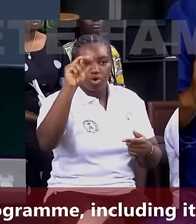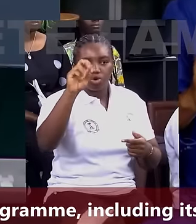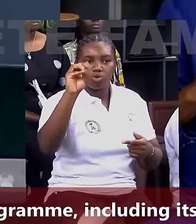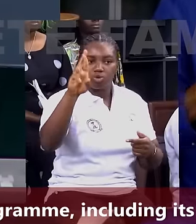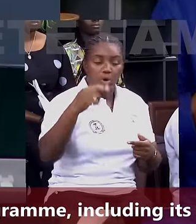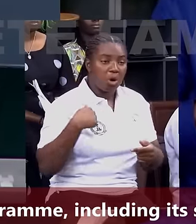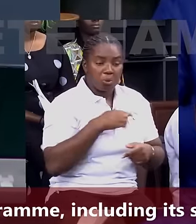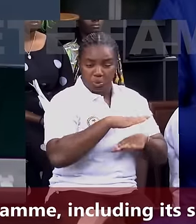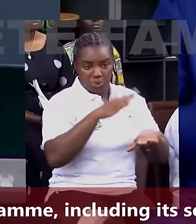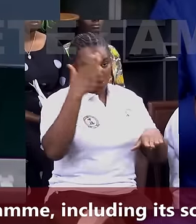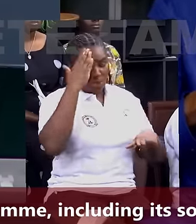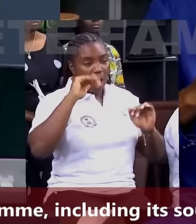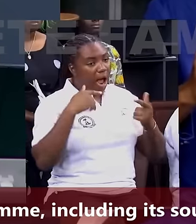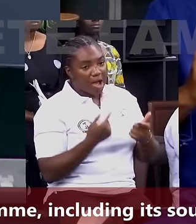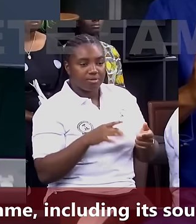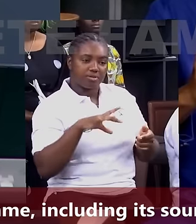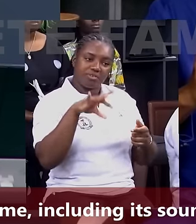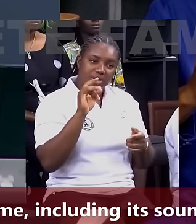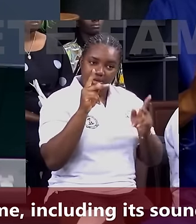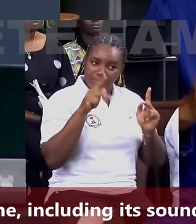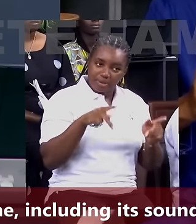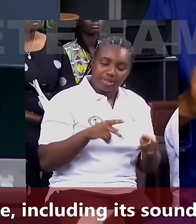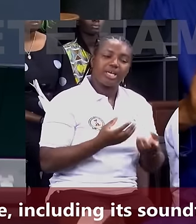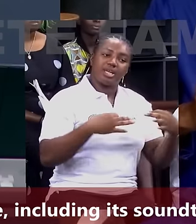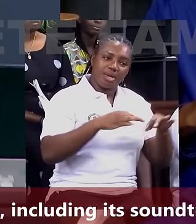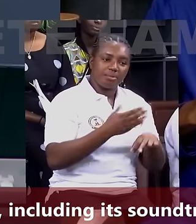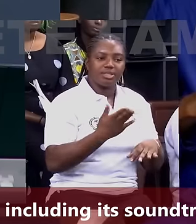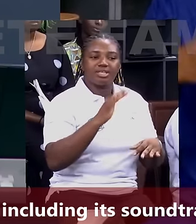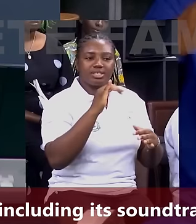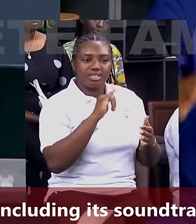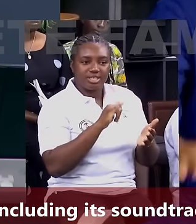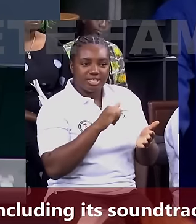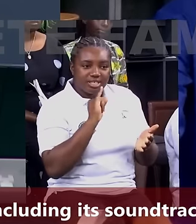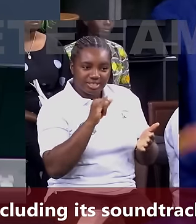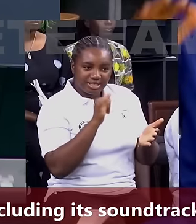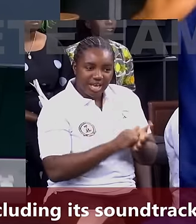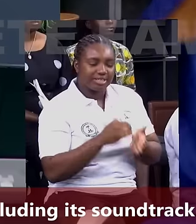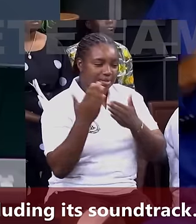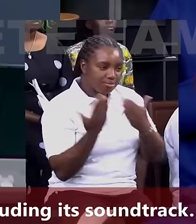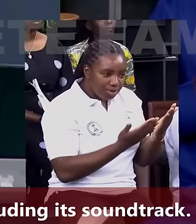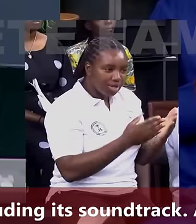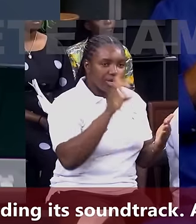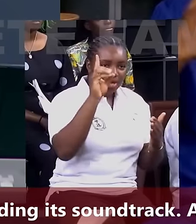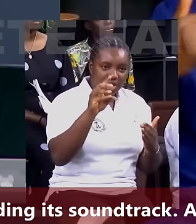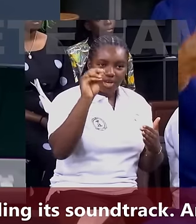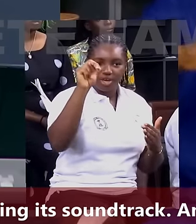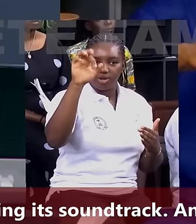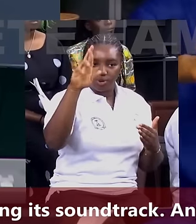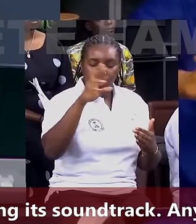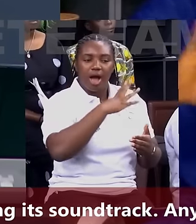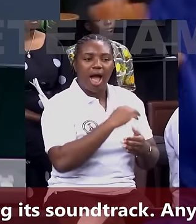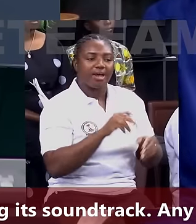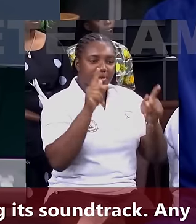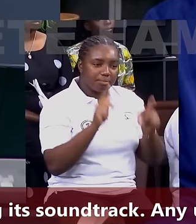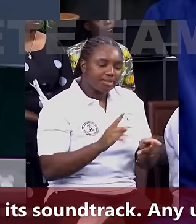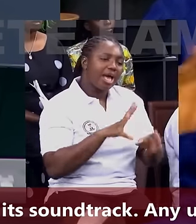problem. Well, the important thing is that they bring the donor. And the donor admits to us that he is doing the surgery at his